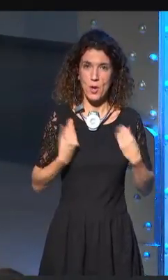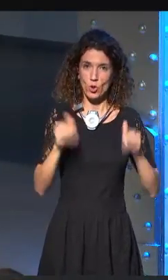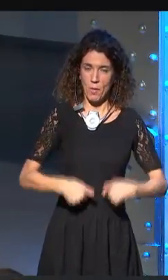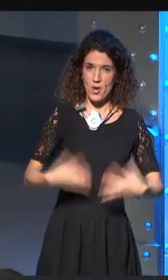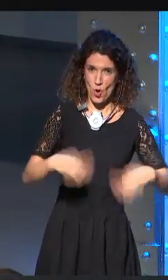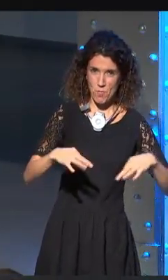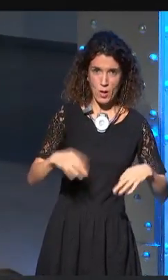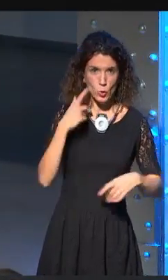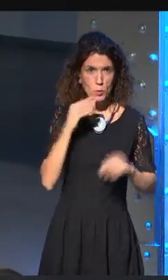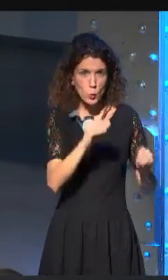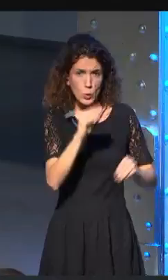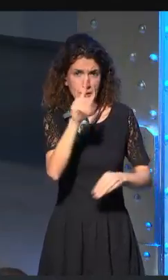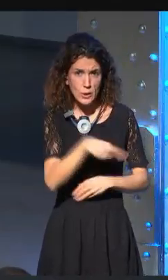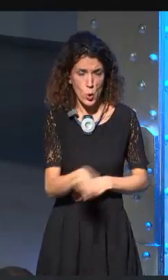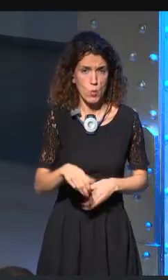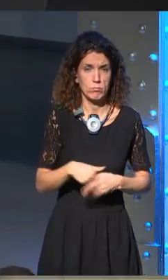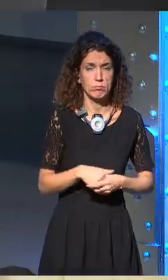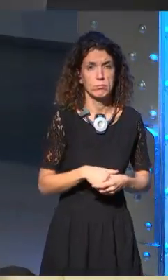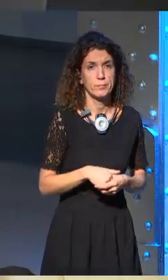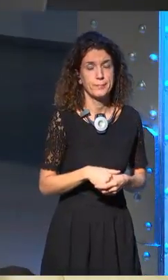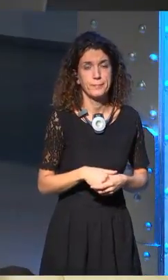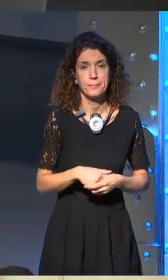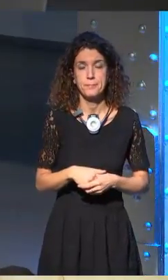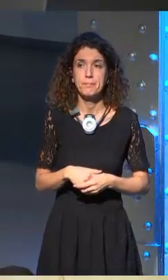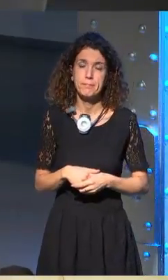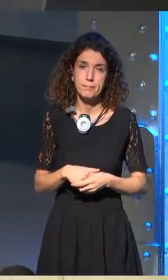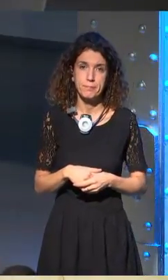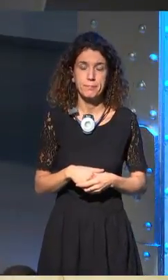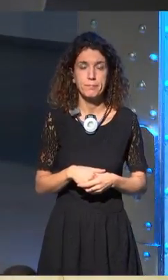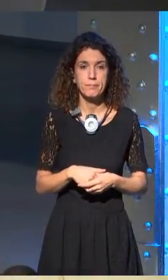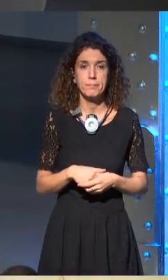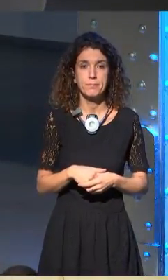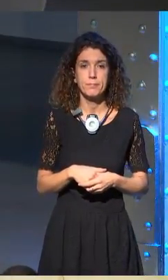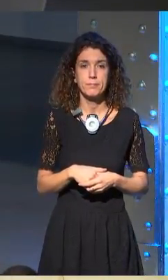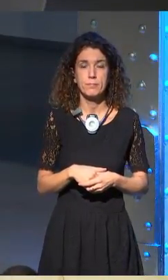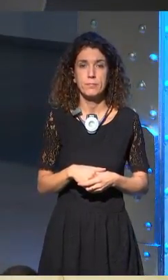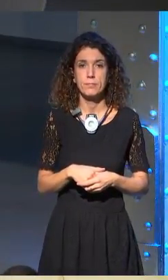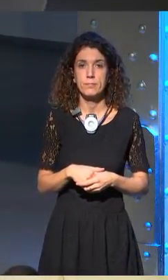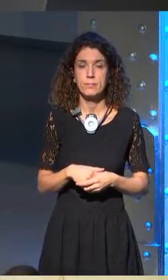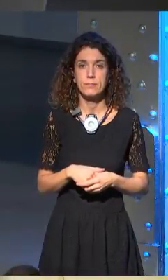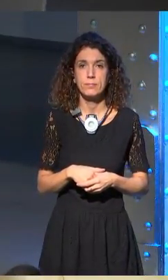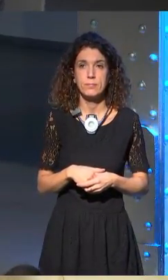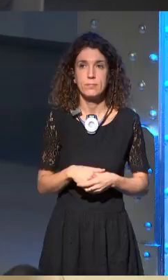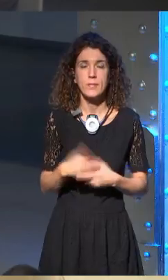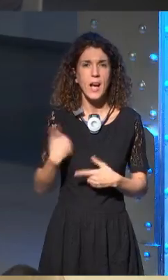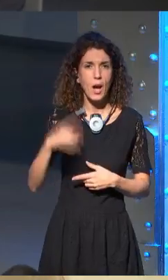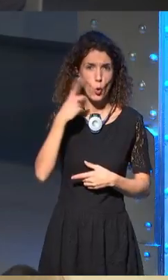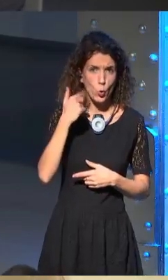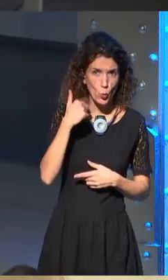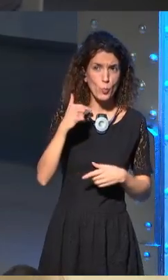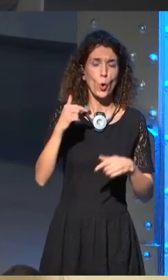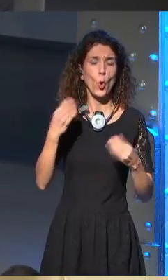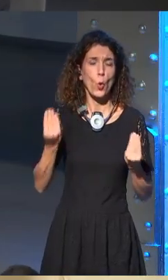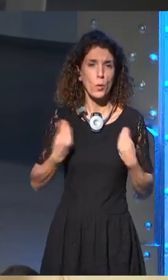Are you used to being back on Earth again? What about being back? Are you used to being back on Earth?